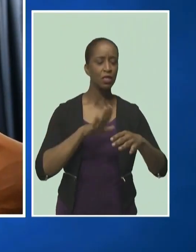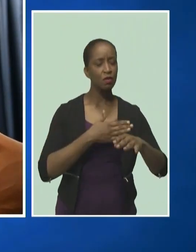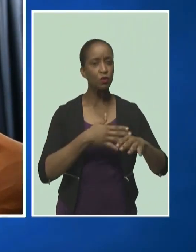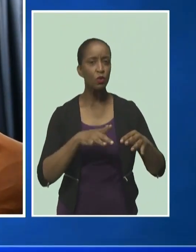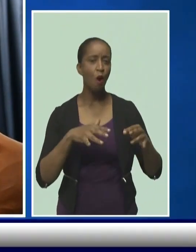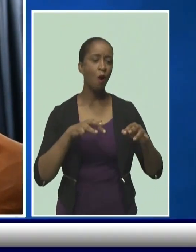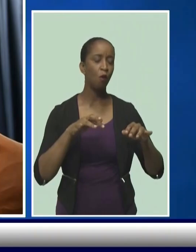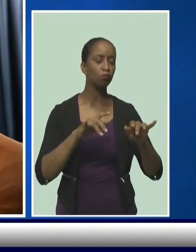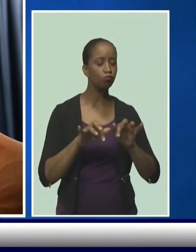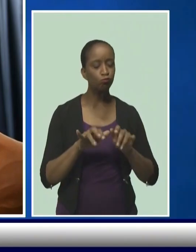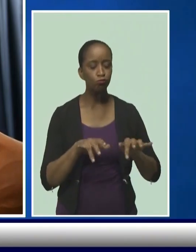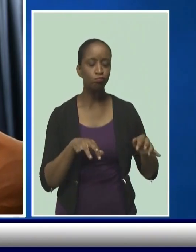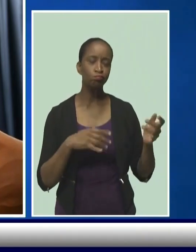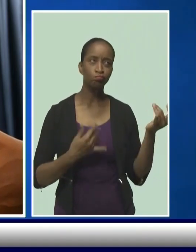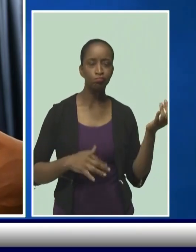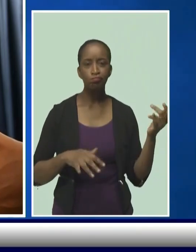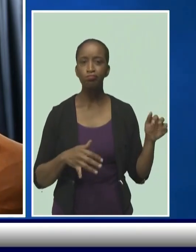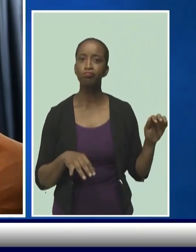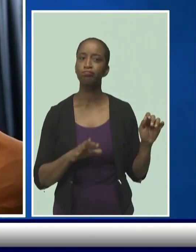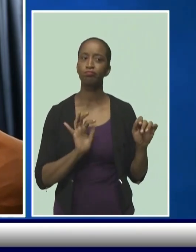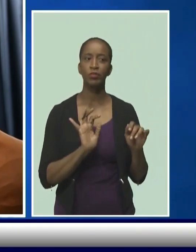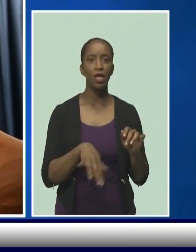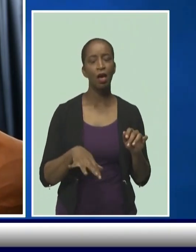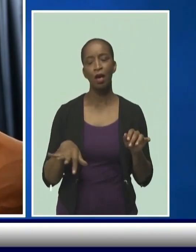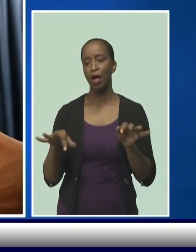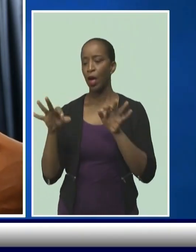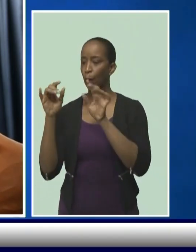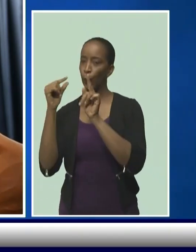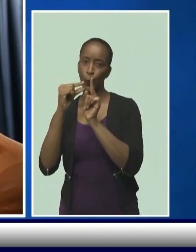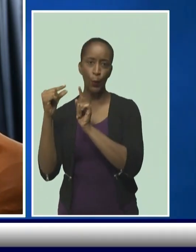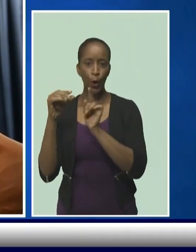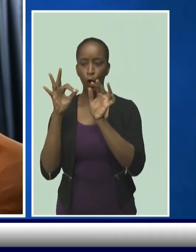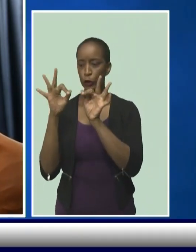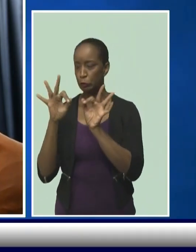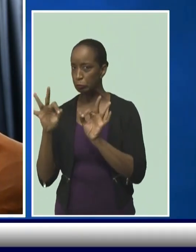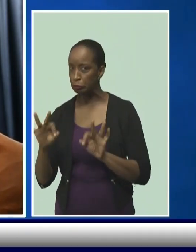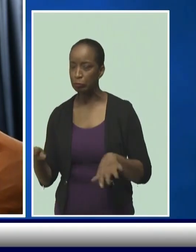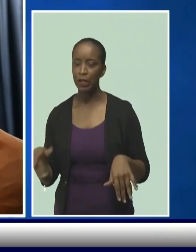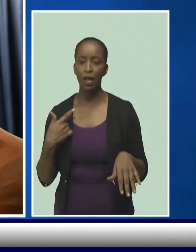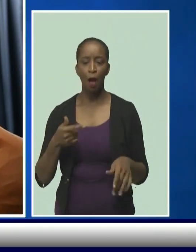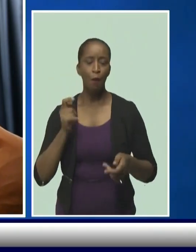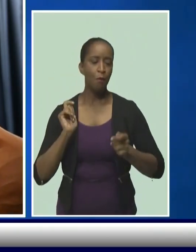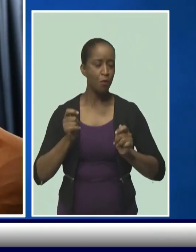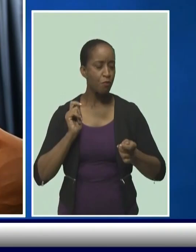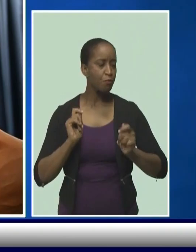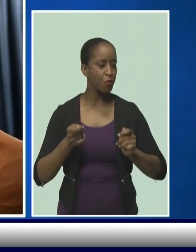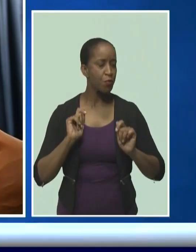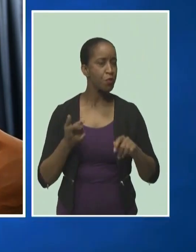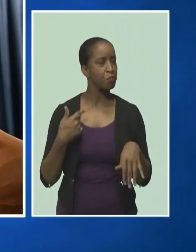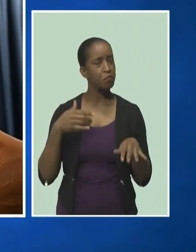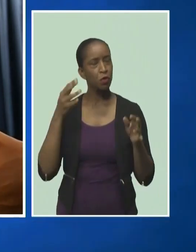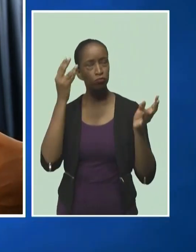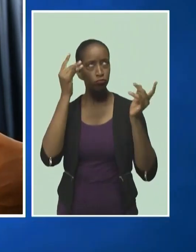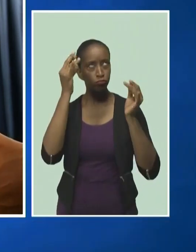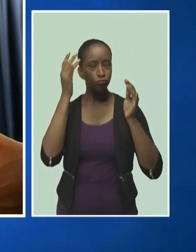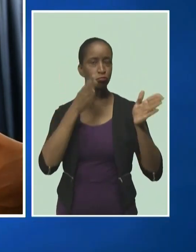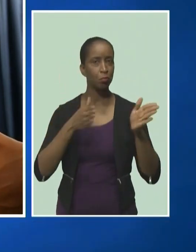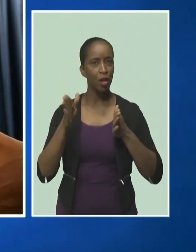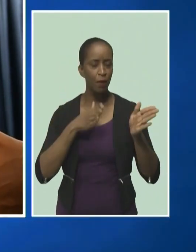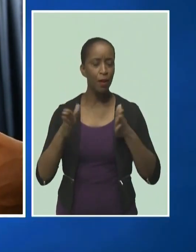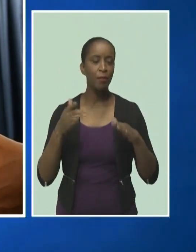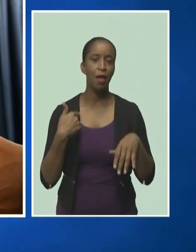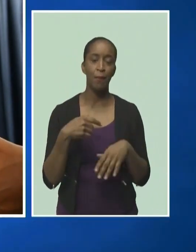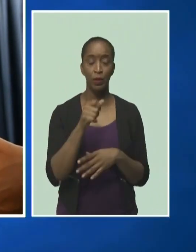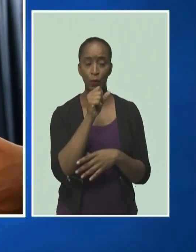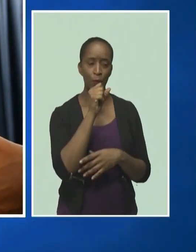did the melody, the lyrics, the beat. So and then after I recorded my part, I realized I